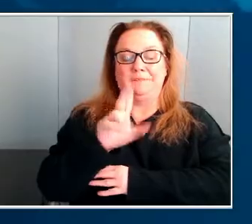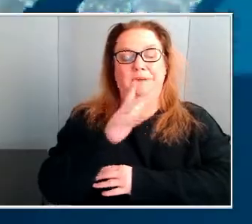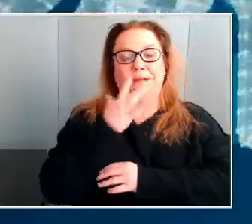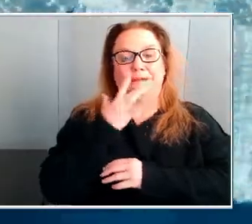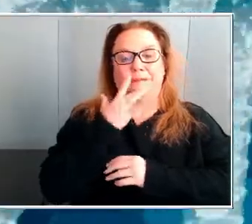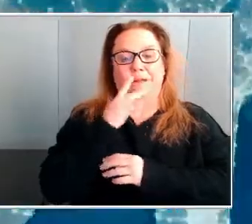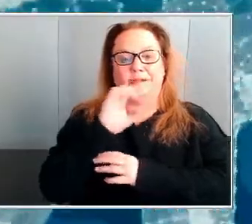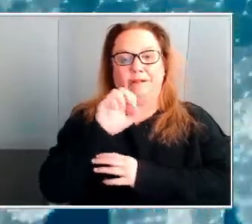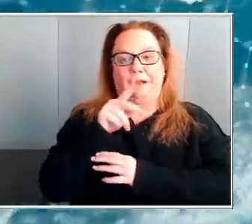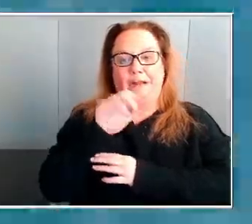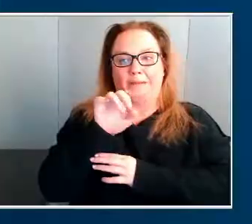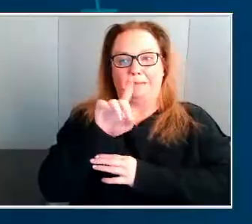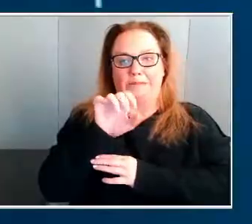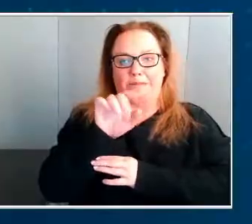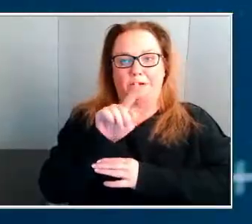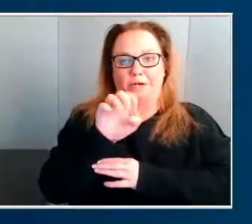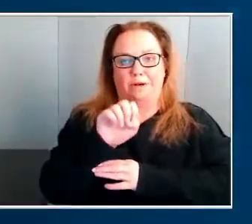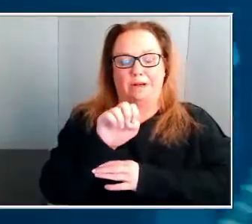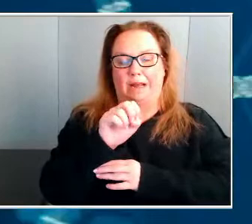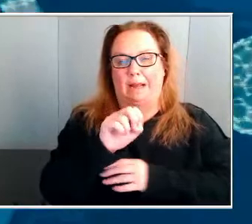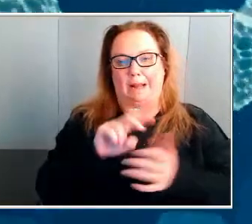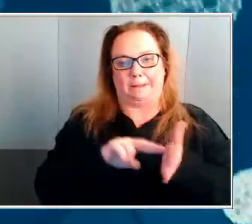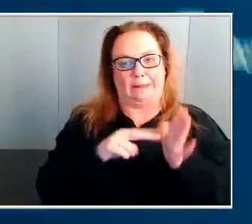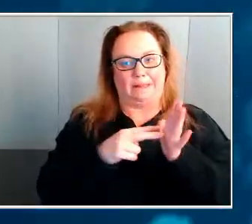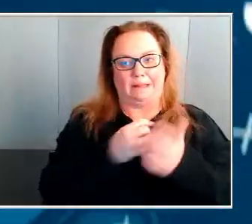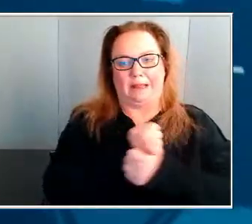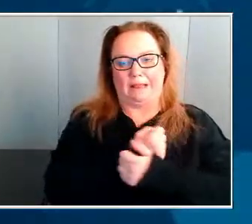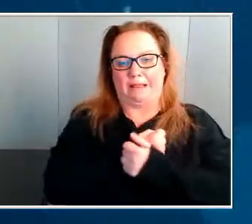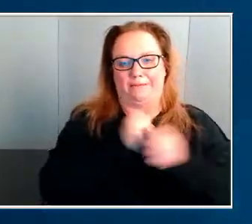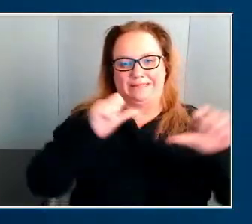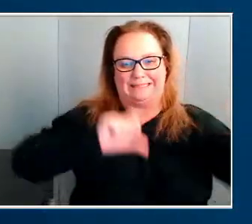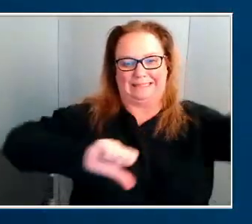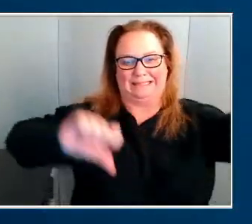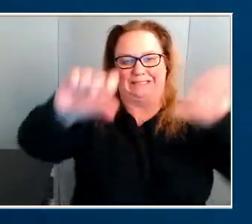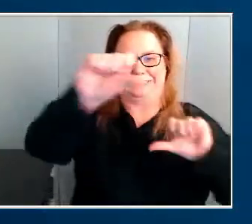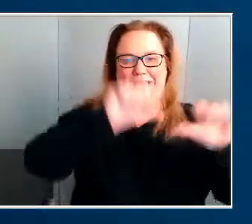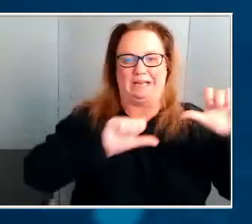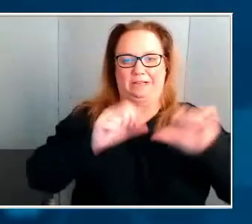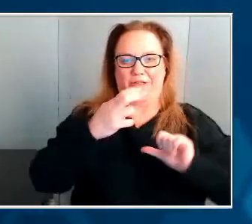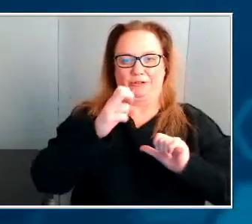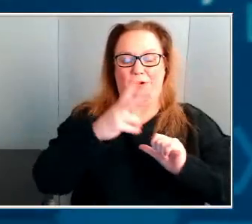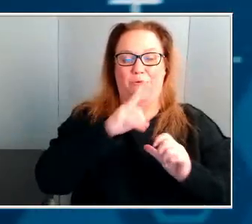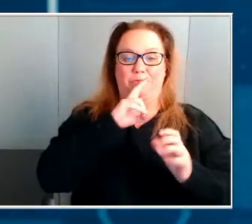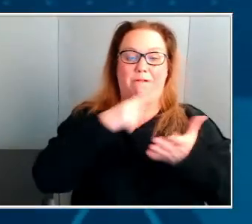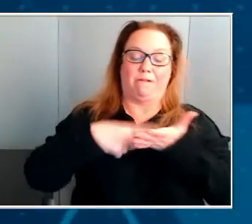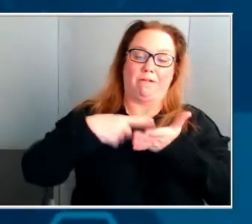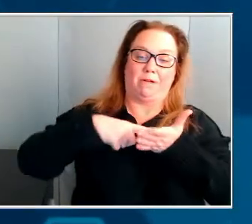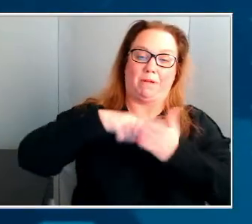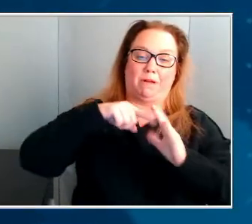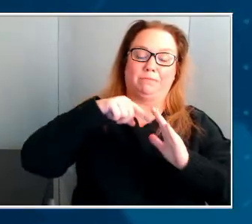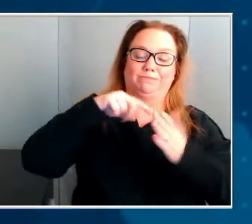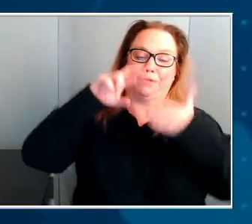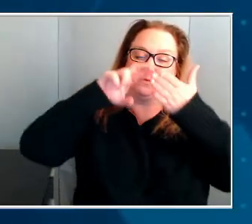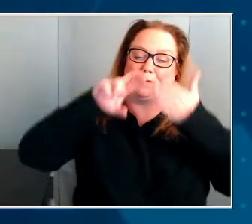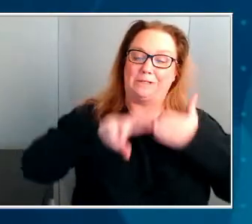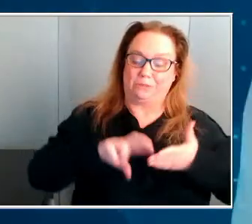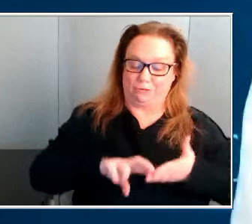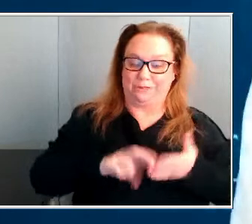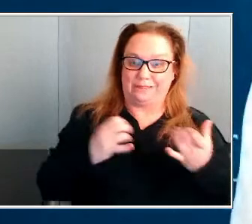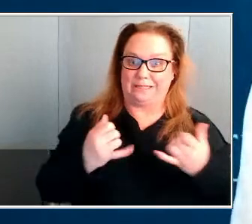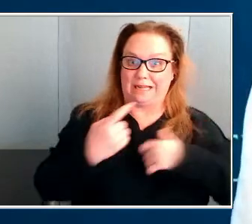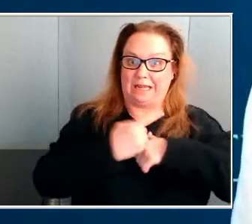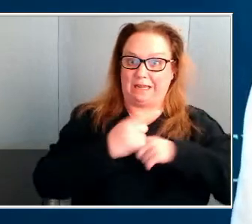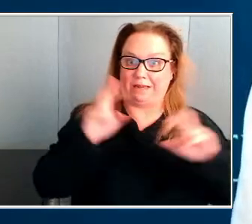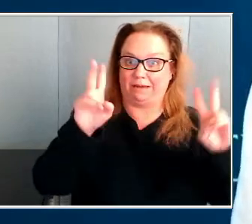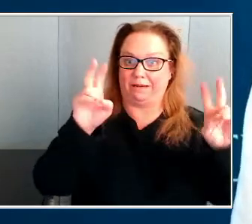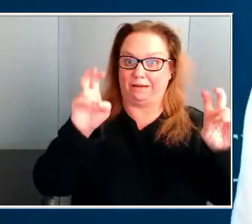I mean that. I love this show, Show Me the Science, where we dive into the research. Our topic today